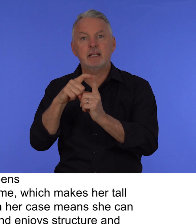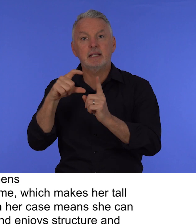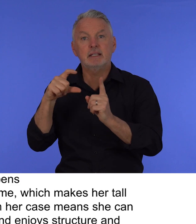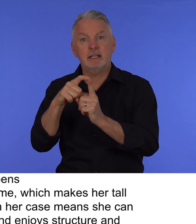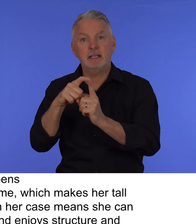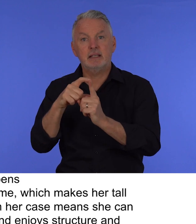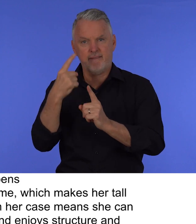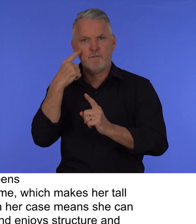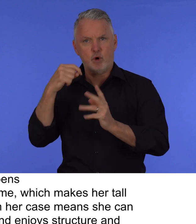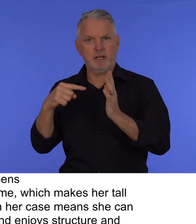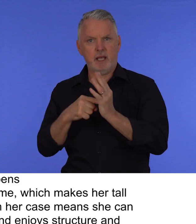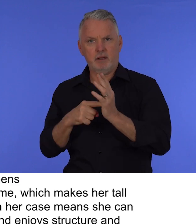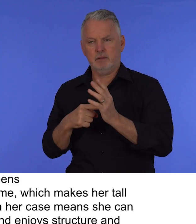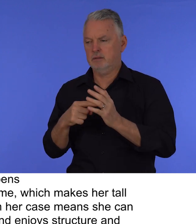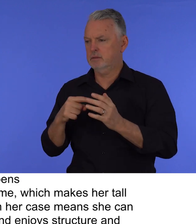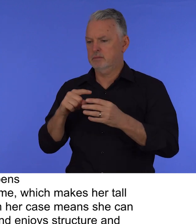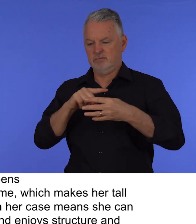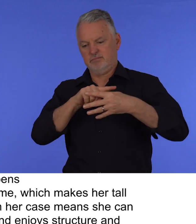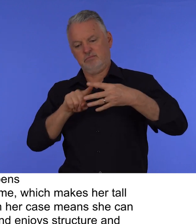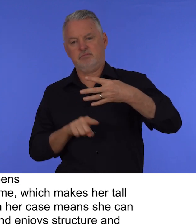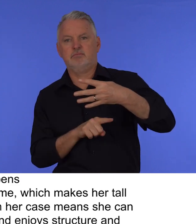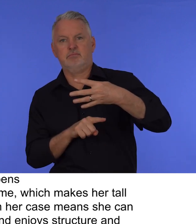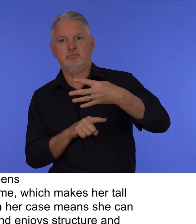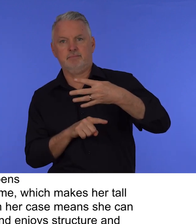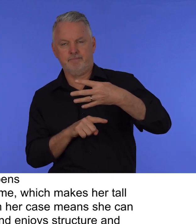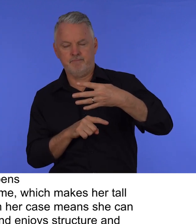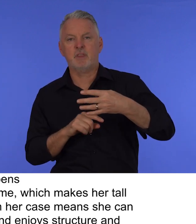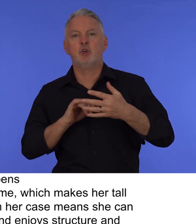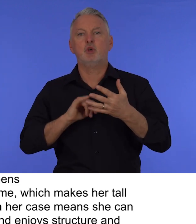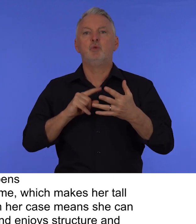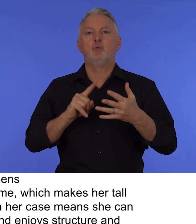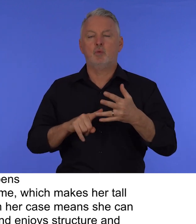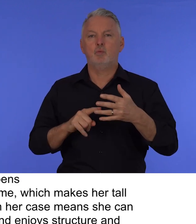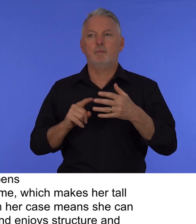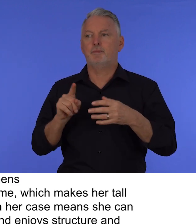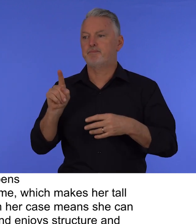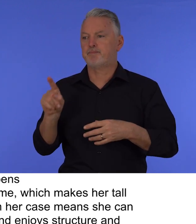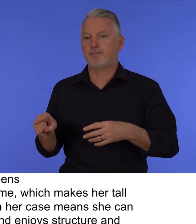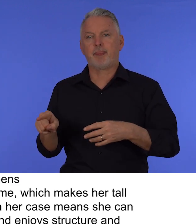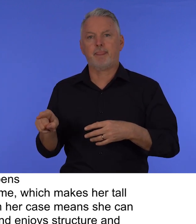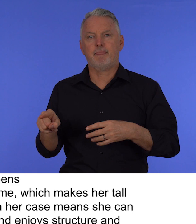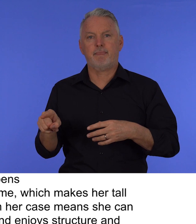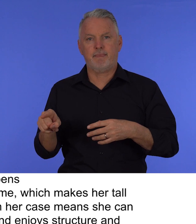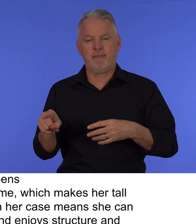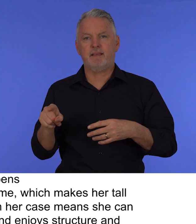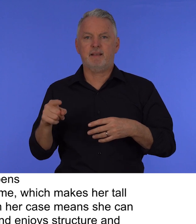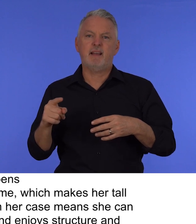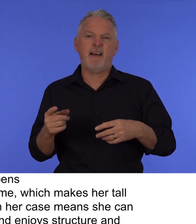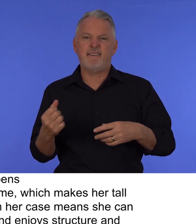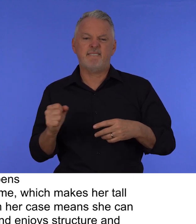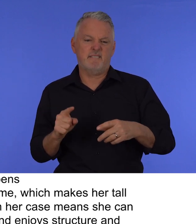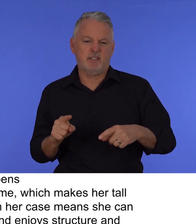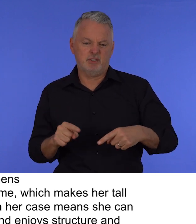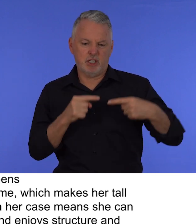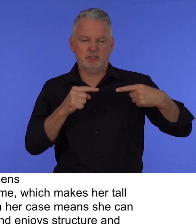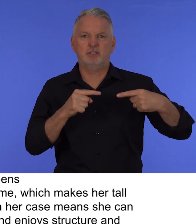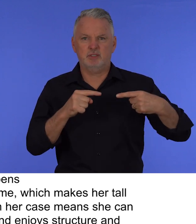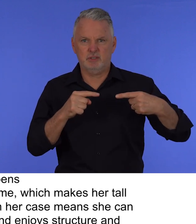she's autistic, and she's also, we've just received a diagnosis of ADD.